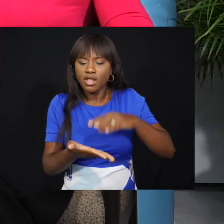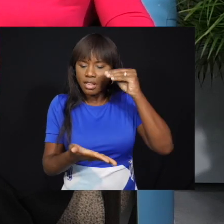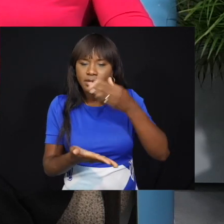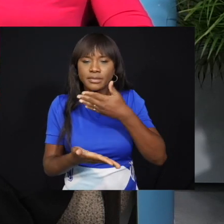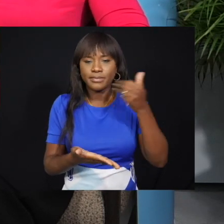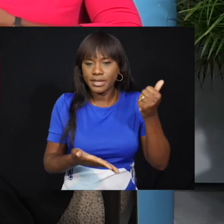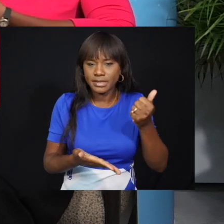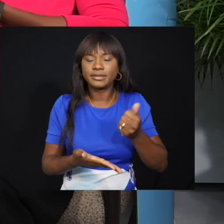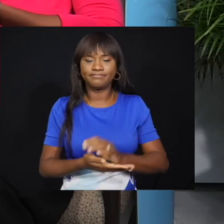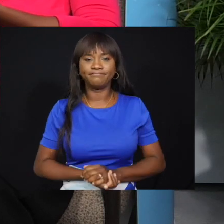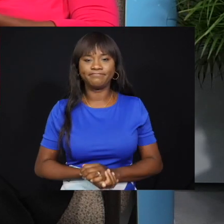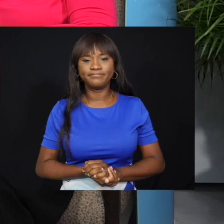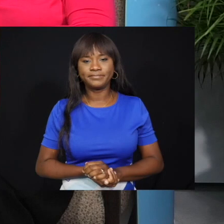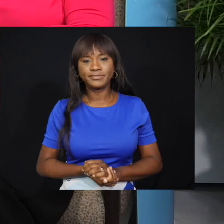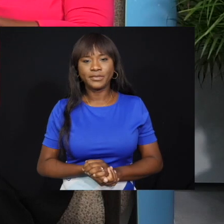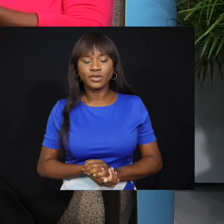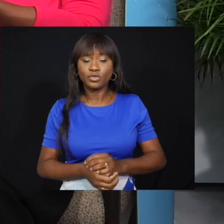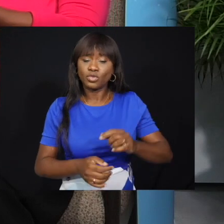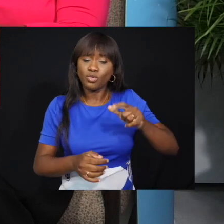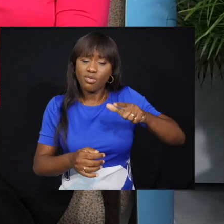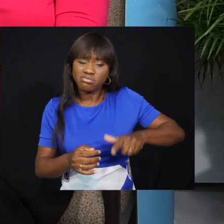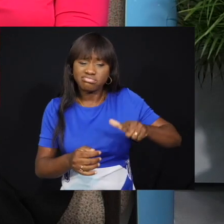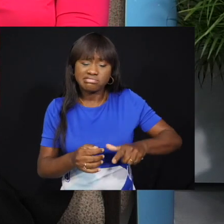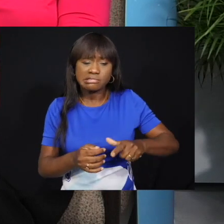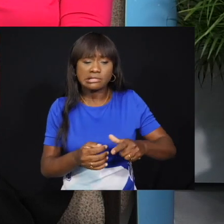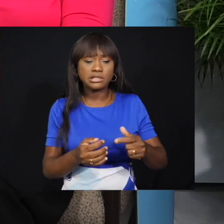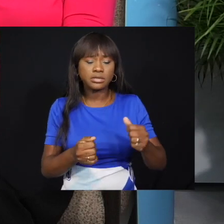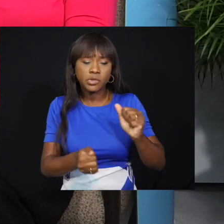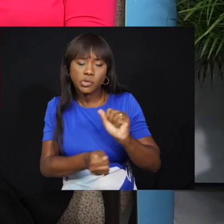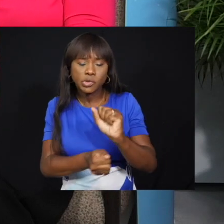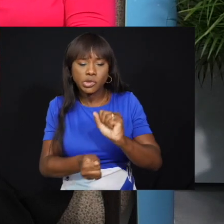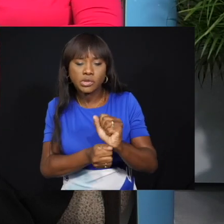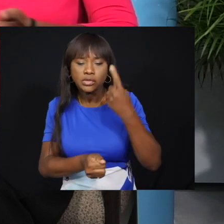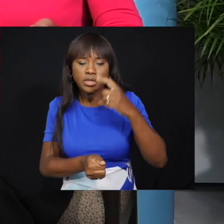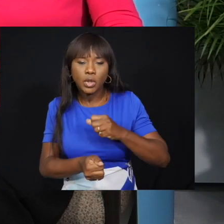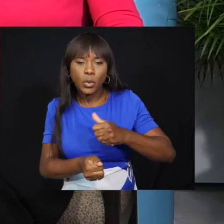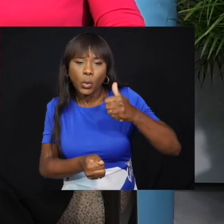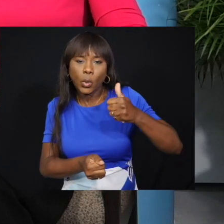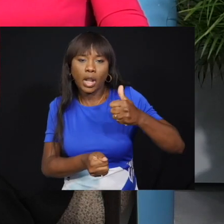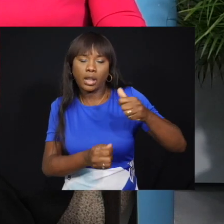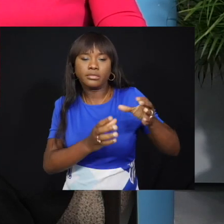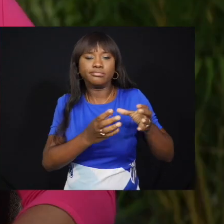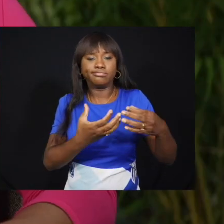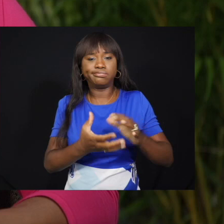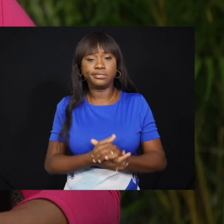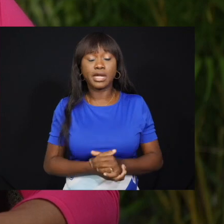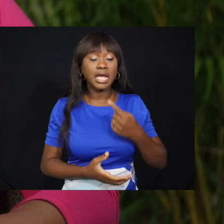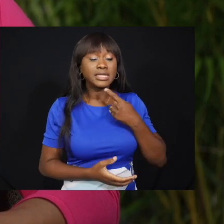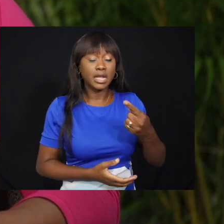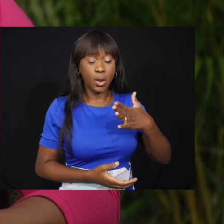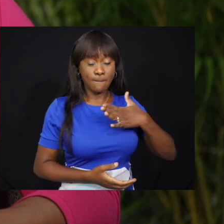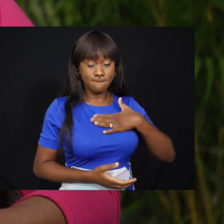category to let it be less onerous for the older soul and the old and you. Because, and I would tell you, it